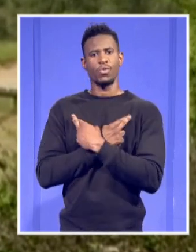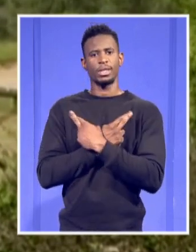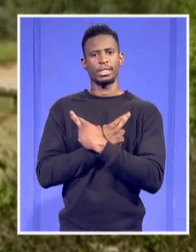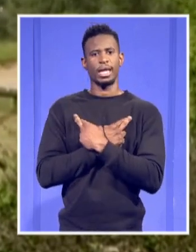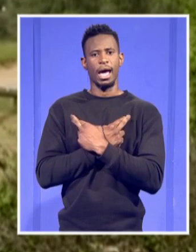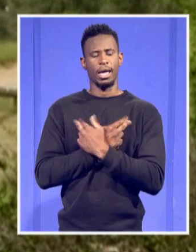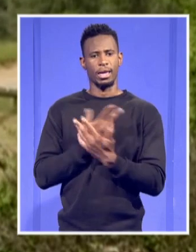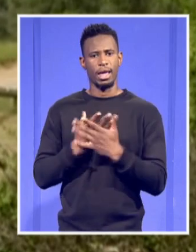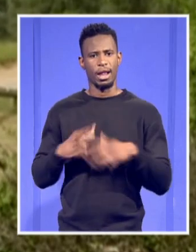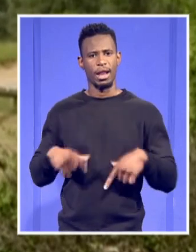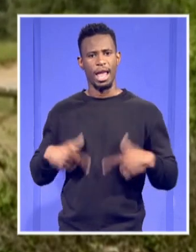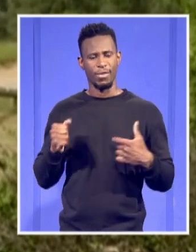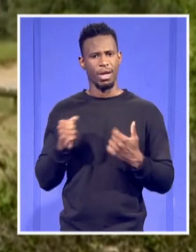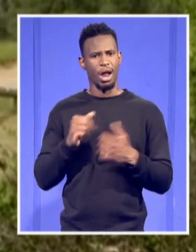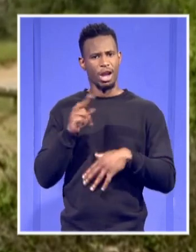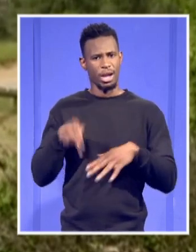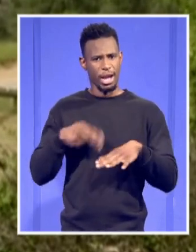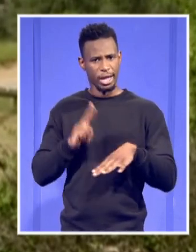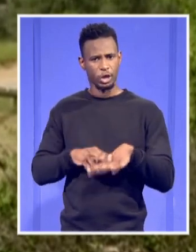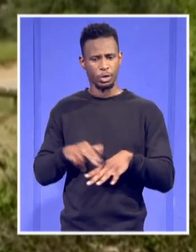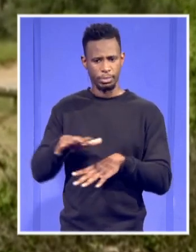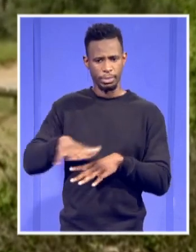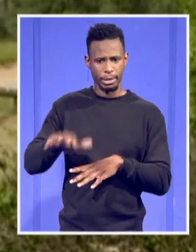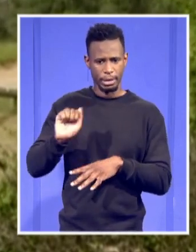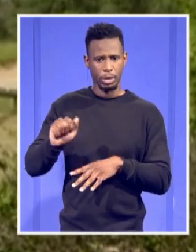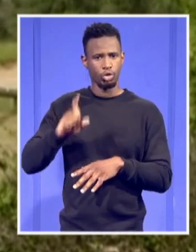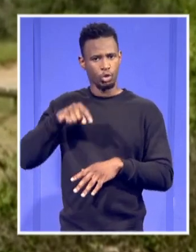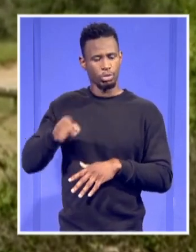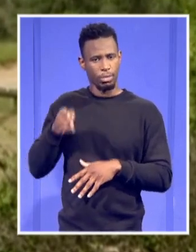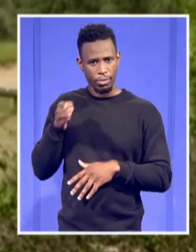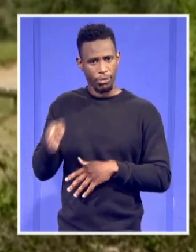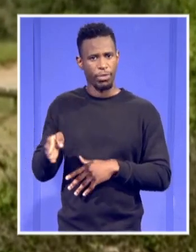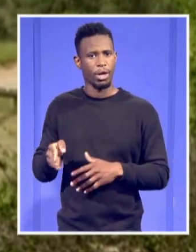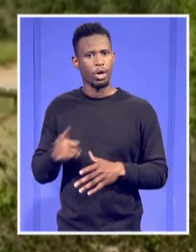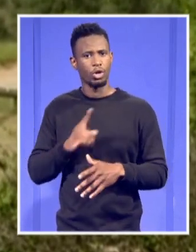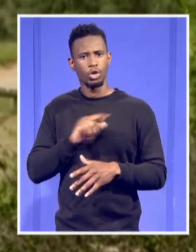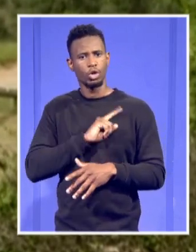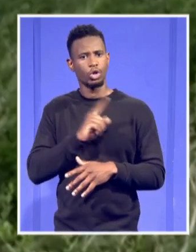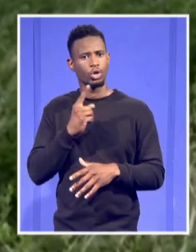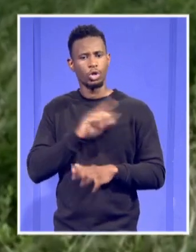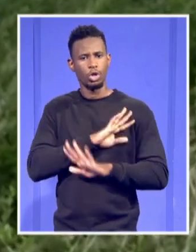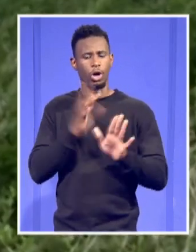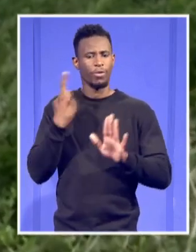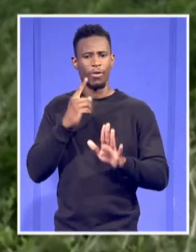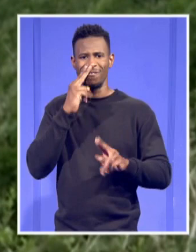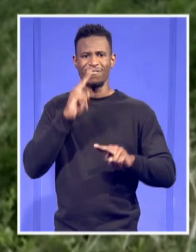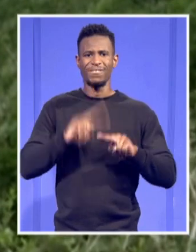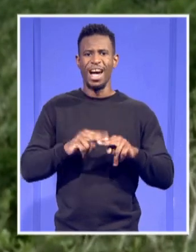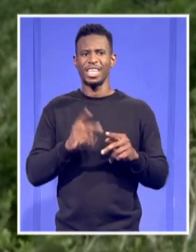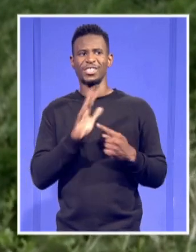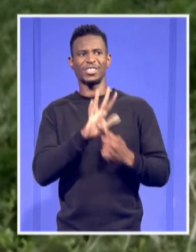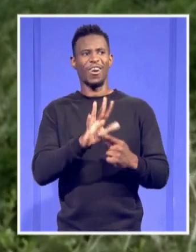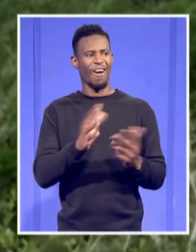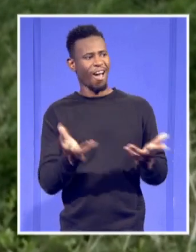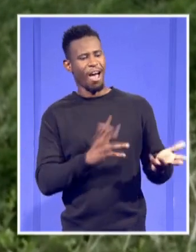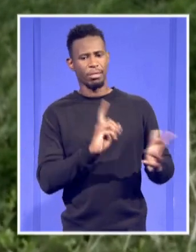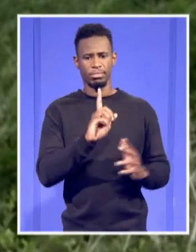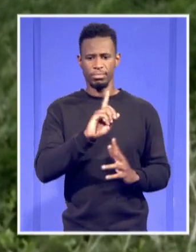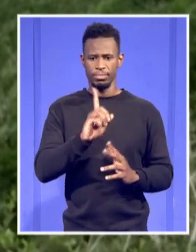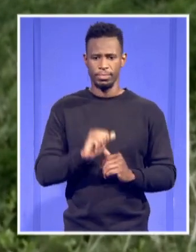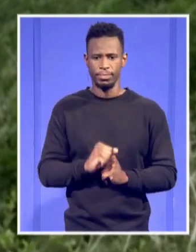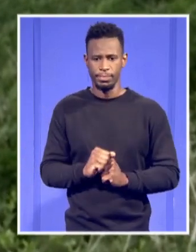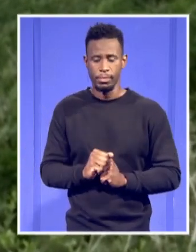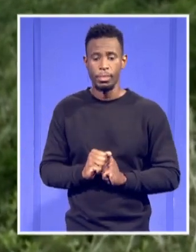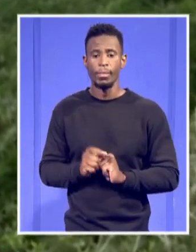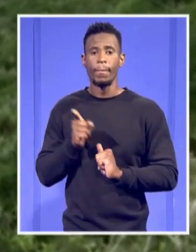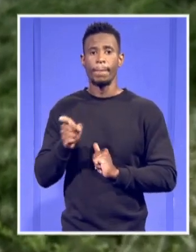spend their lives in their natural habitat where they should have been for the rest of their lives. The conservation sector has also been hard